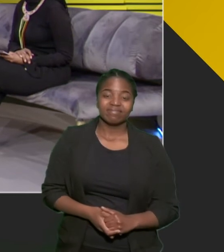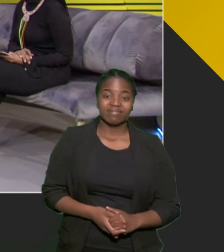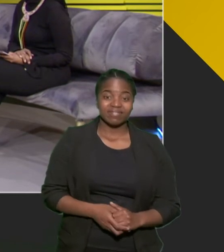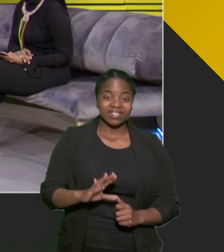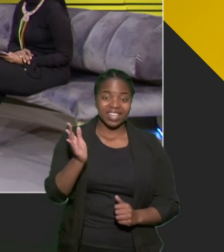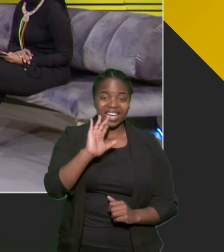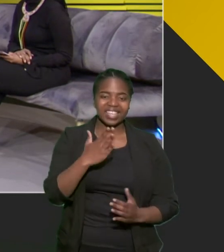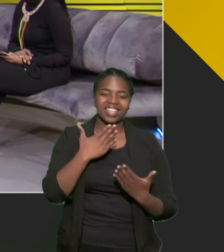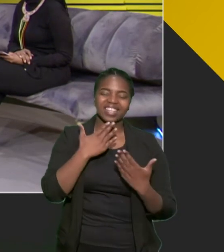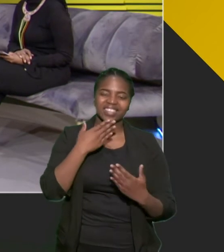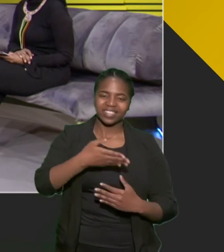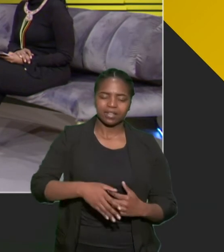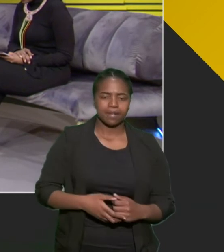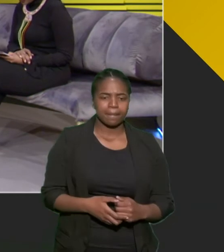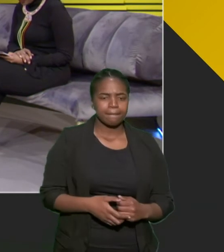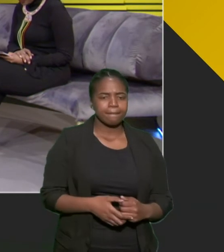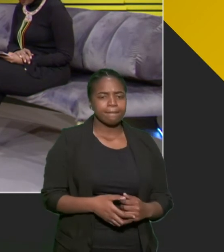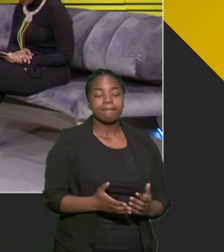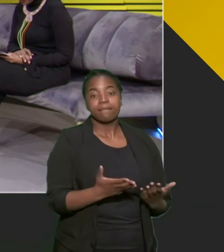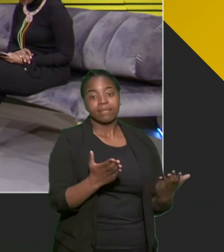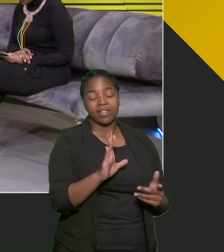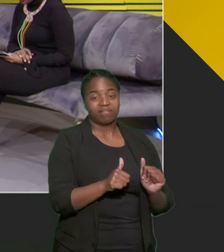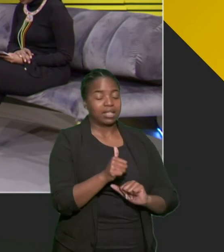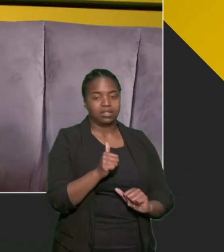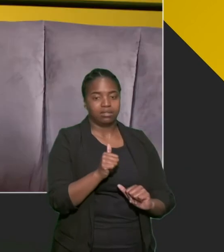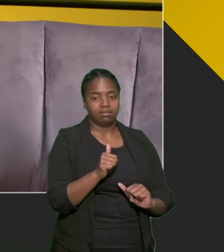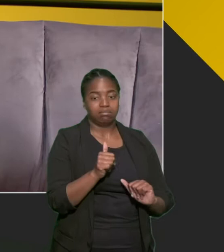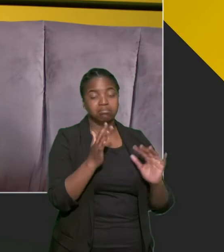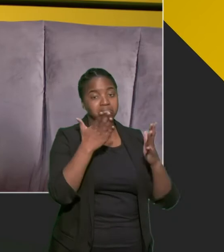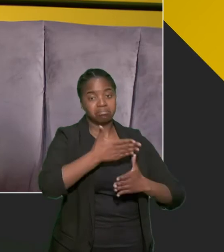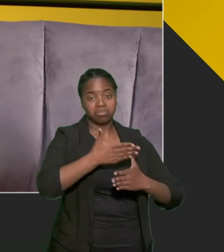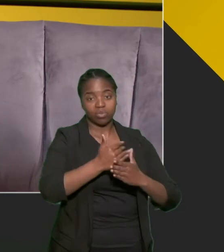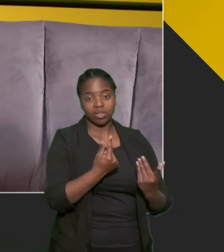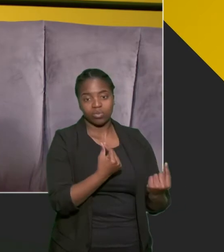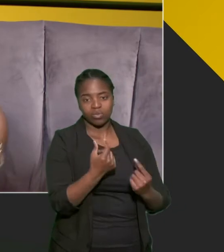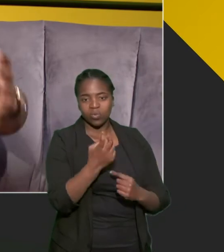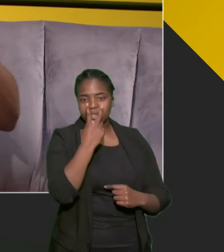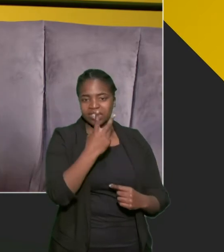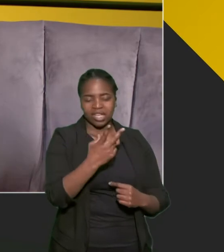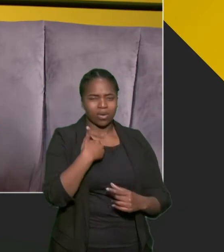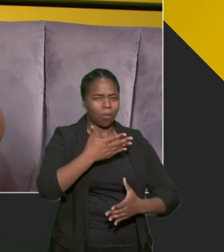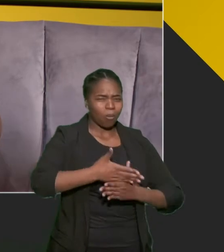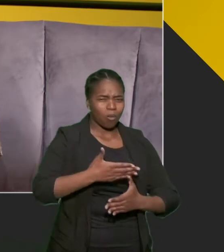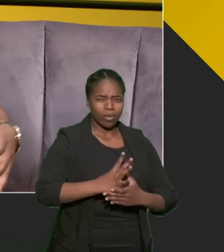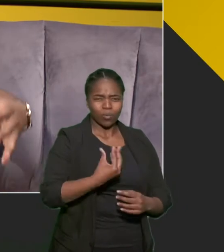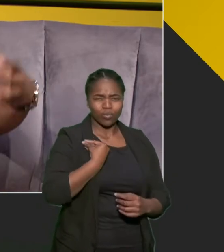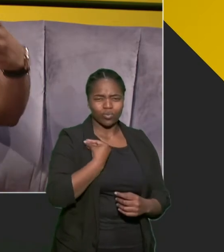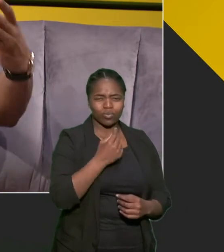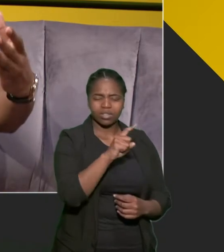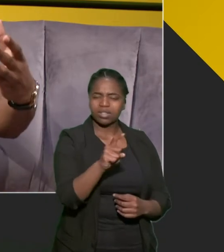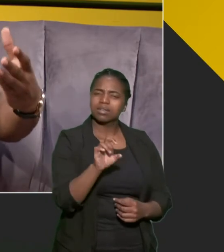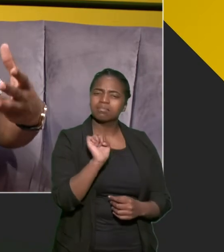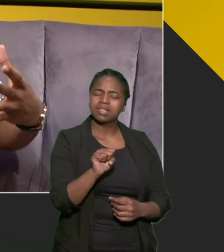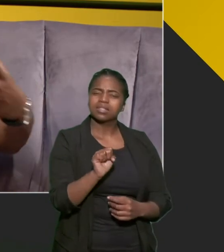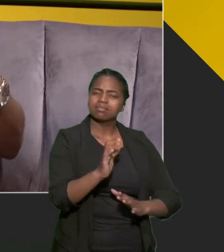Hi, thank you for having me. Look, firstly, congratulations on the work you're doing. We see you are working with the young people. Can you